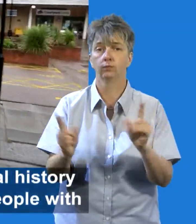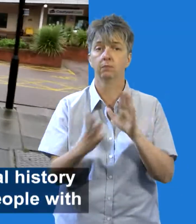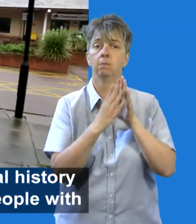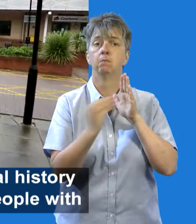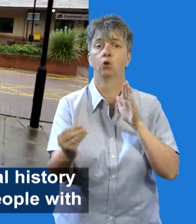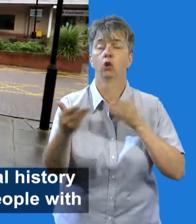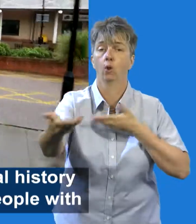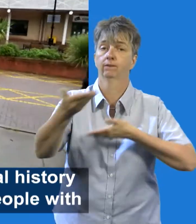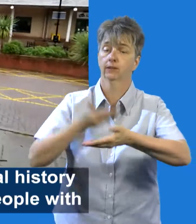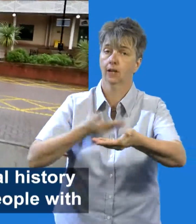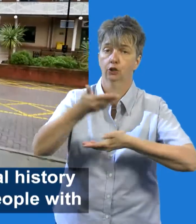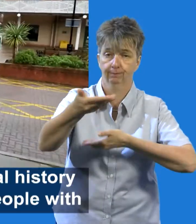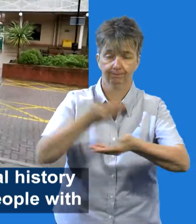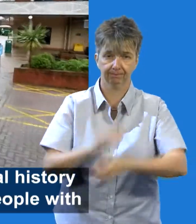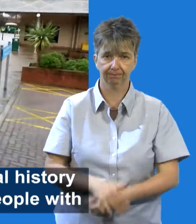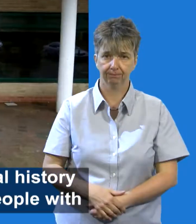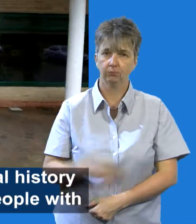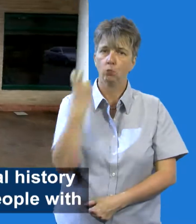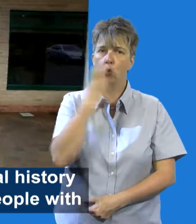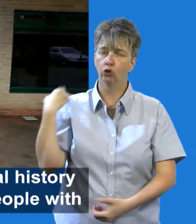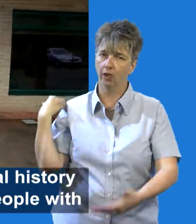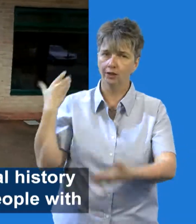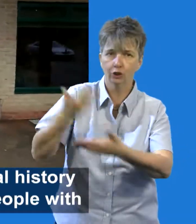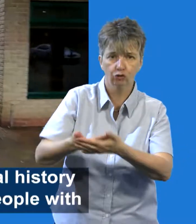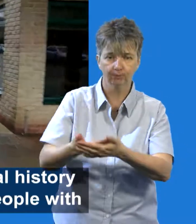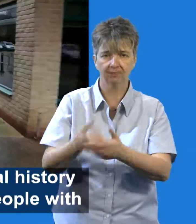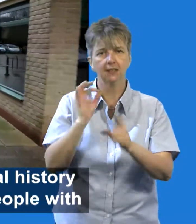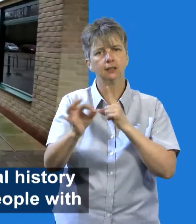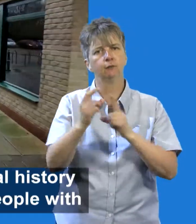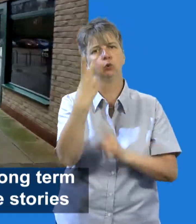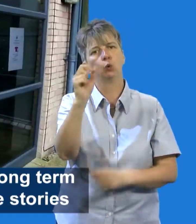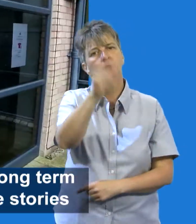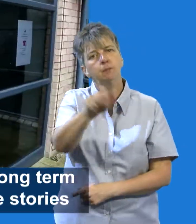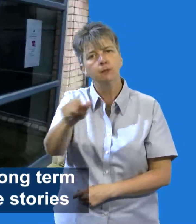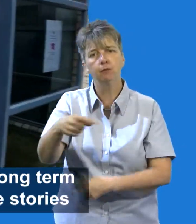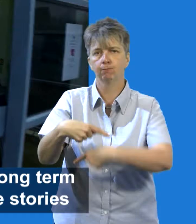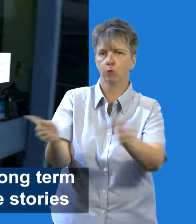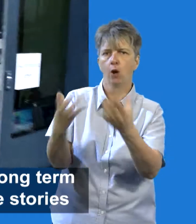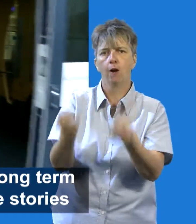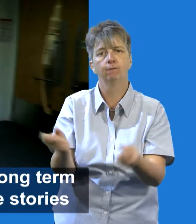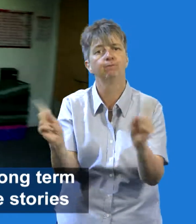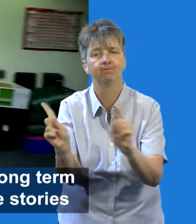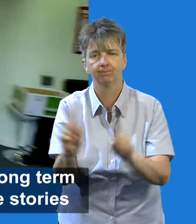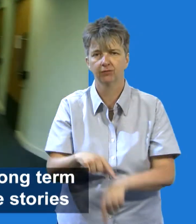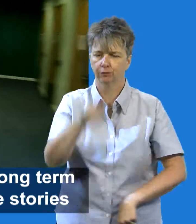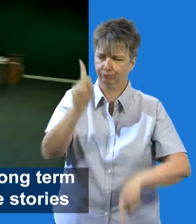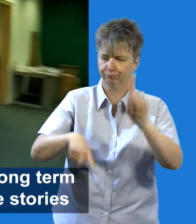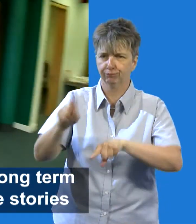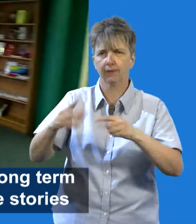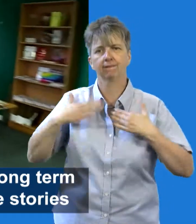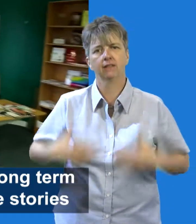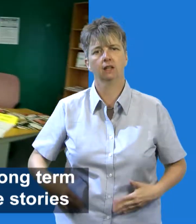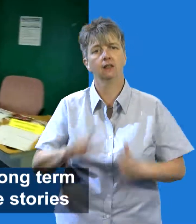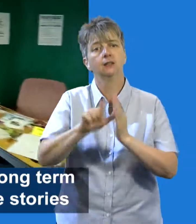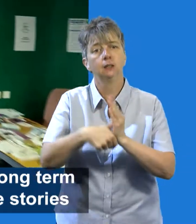A Model Conversation is an oral history project. We're interviewing 20 people with various physical disabilities